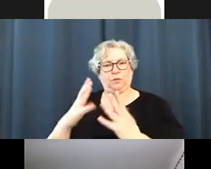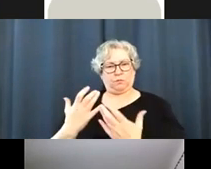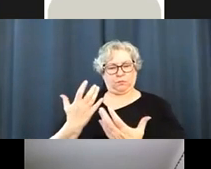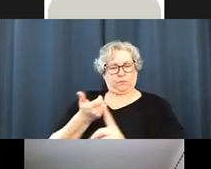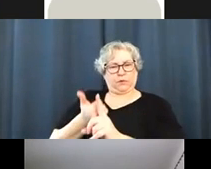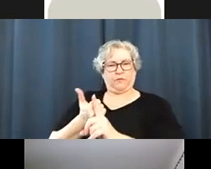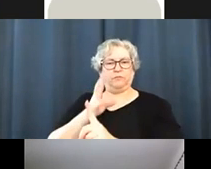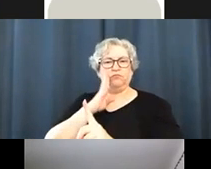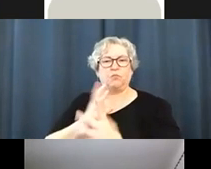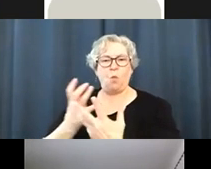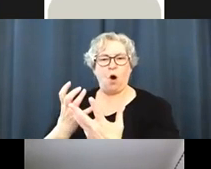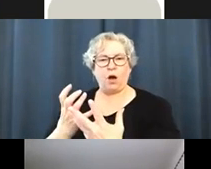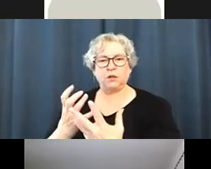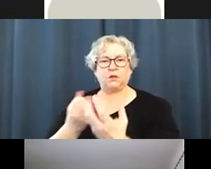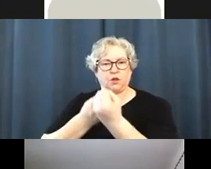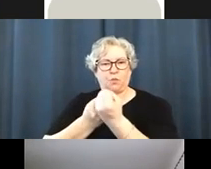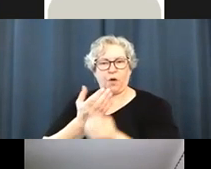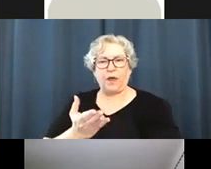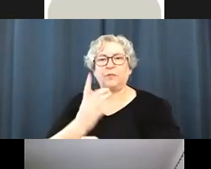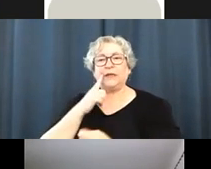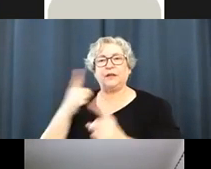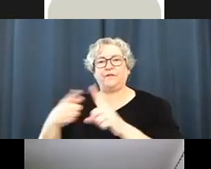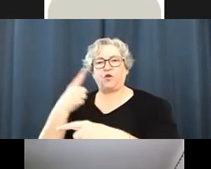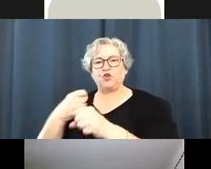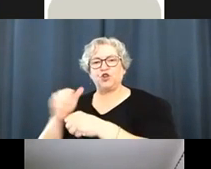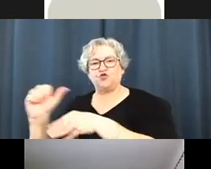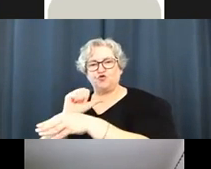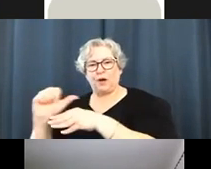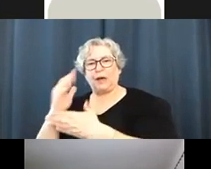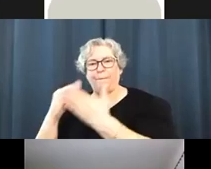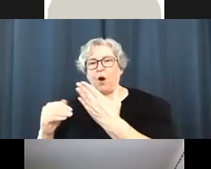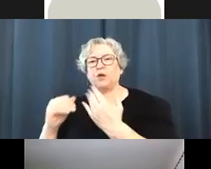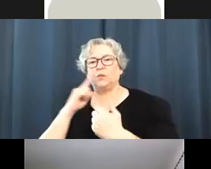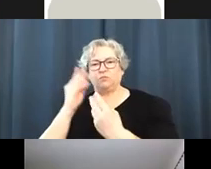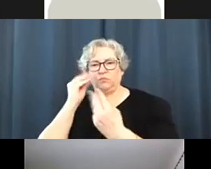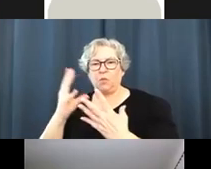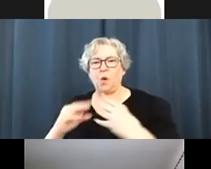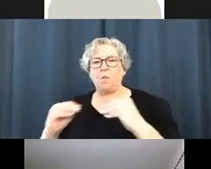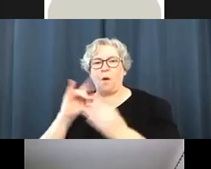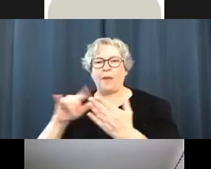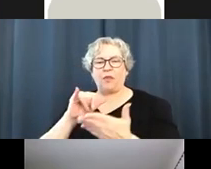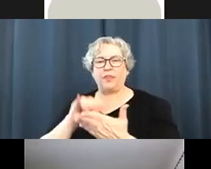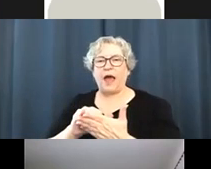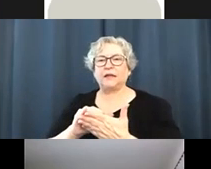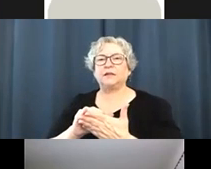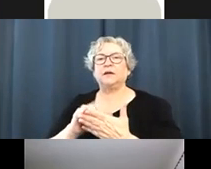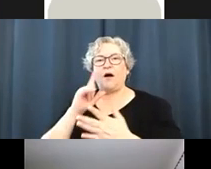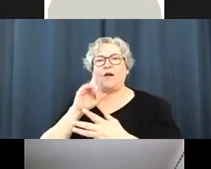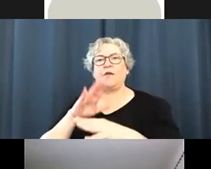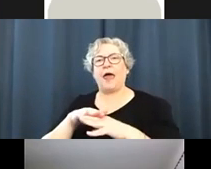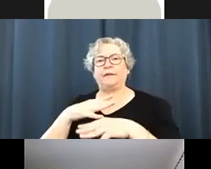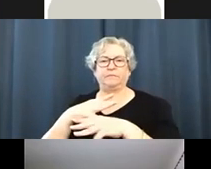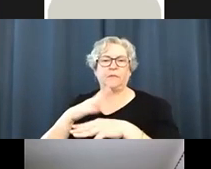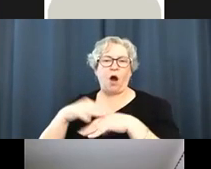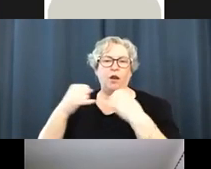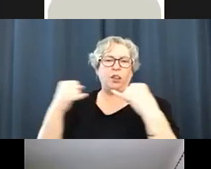student. We did all of our year one training pieces, which Kendra will tell you more about, in our online platform.